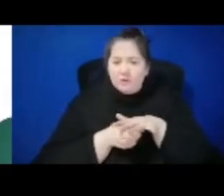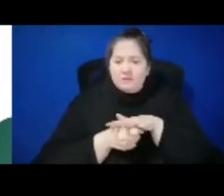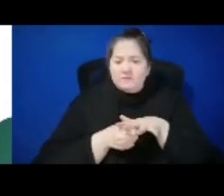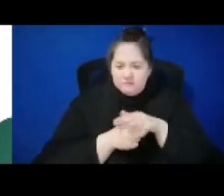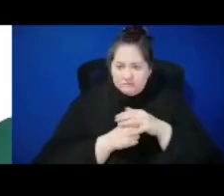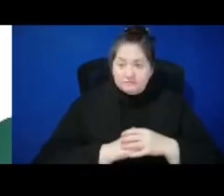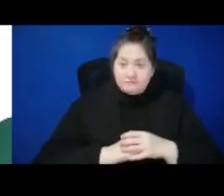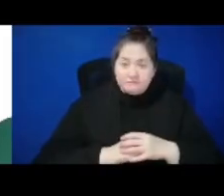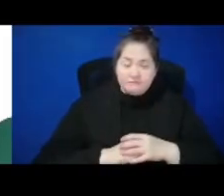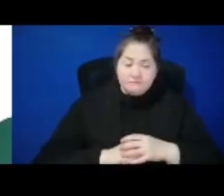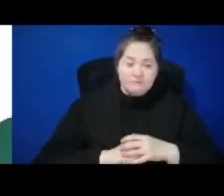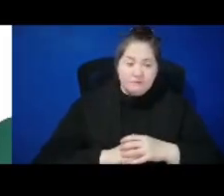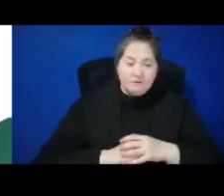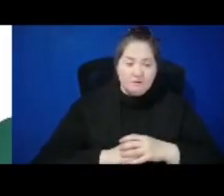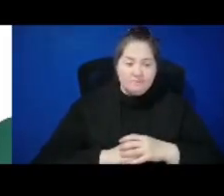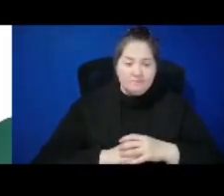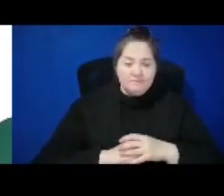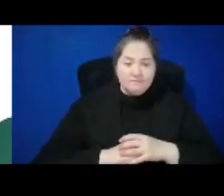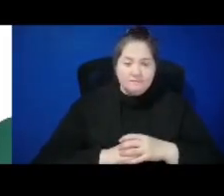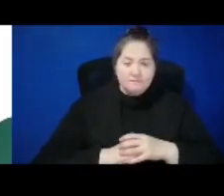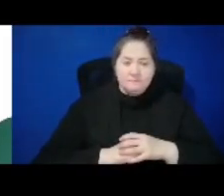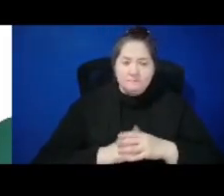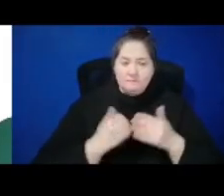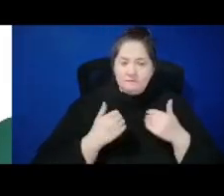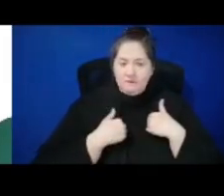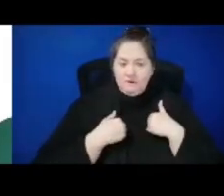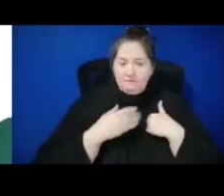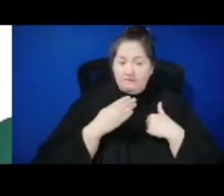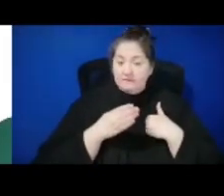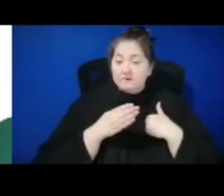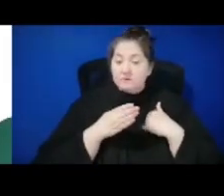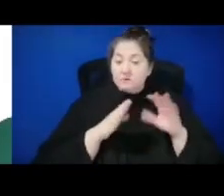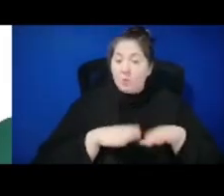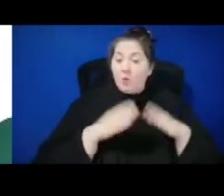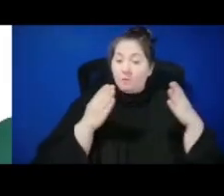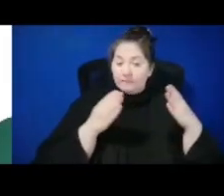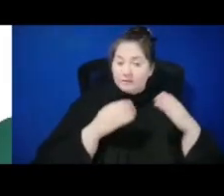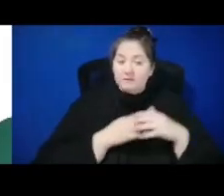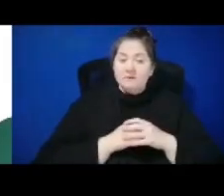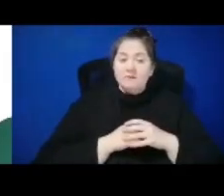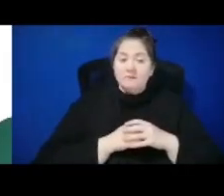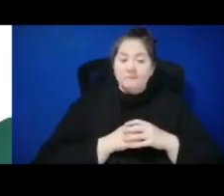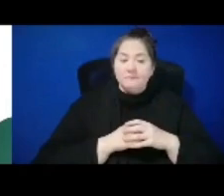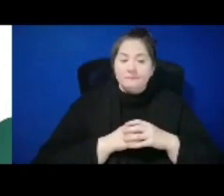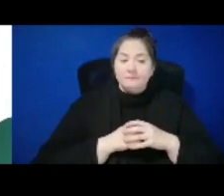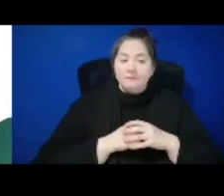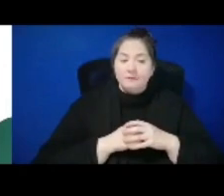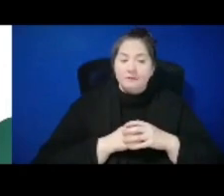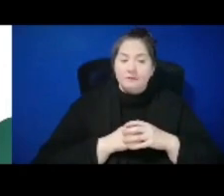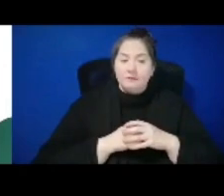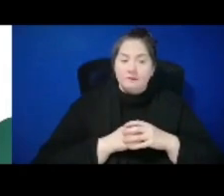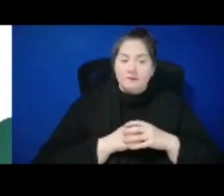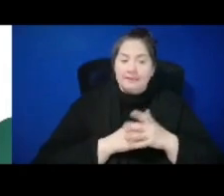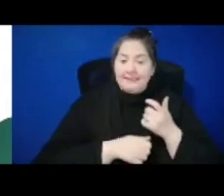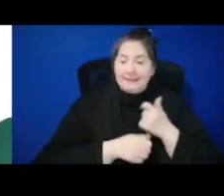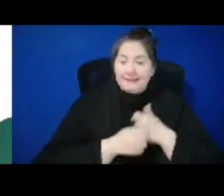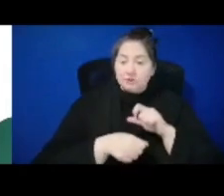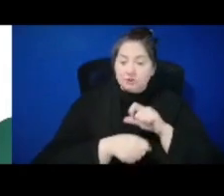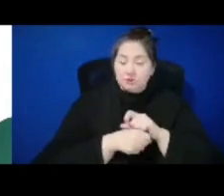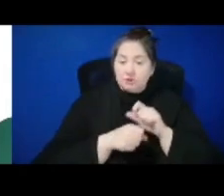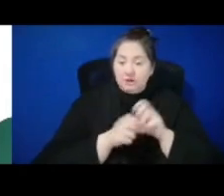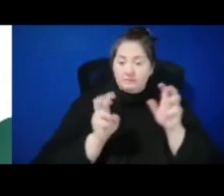to their own community. And if you've got the infographic open up on your screen, you'll also notice that each of these